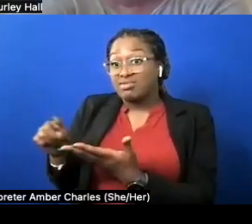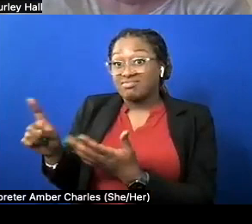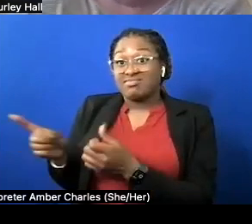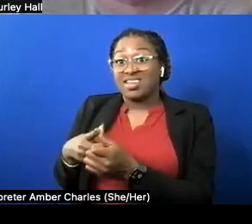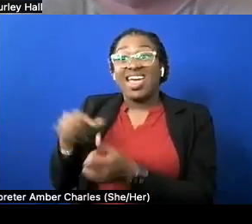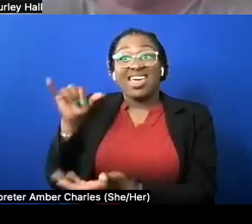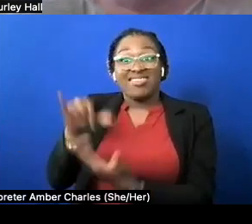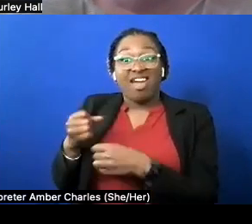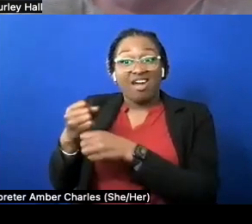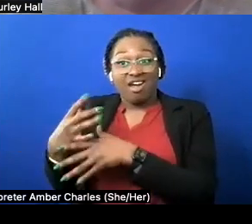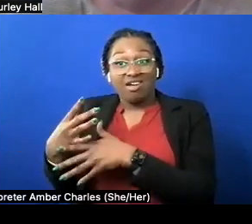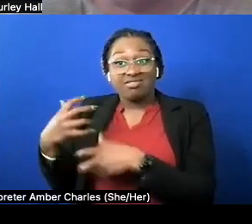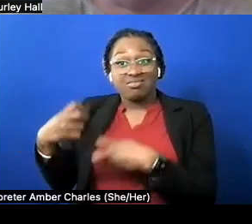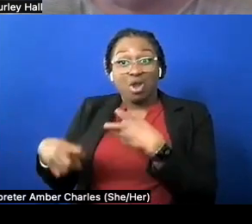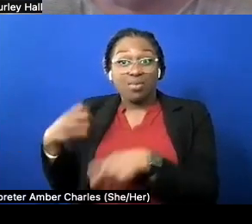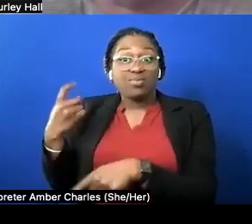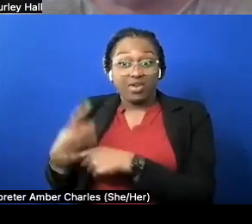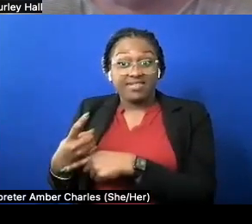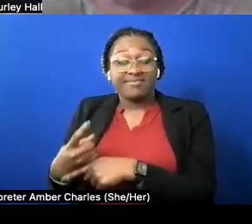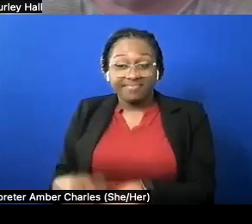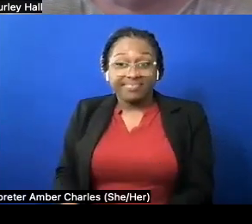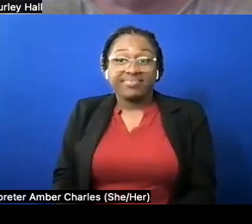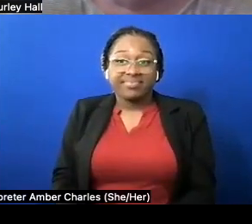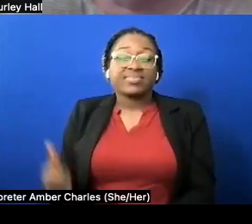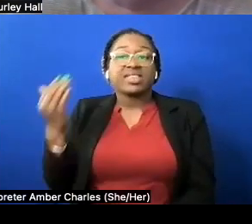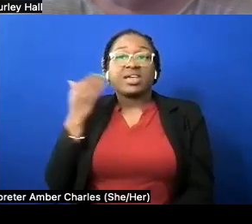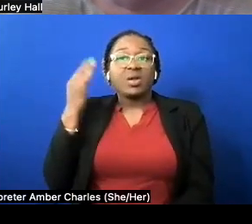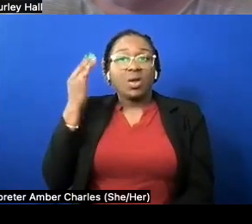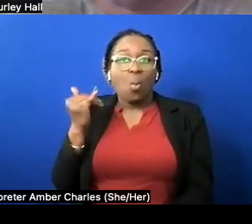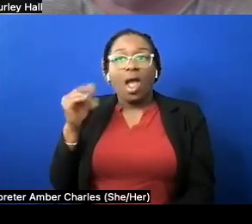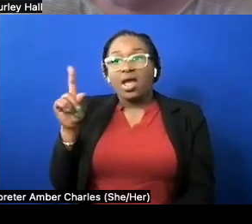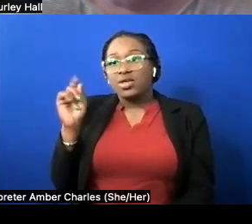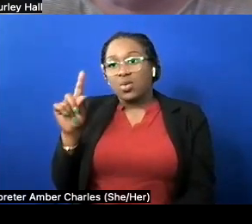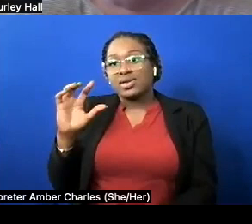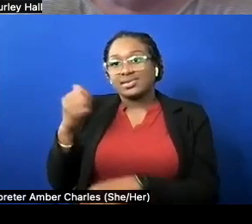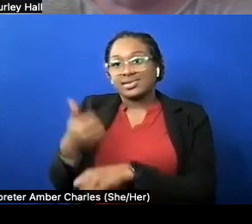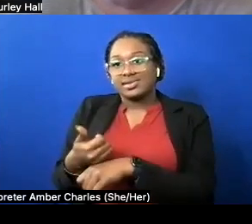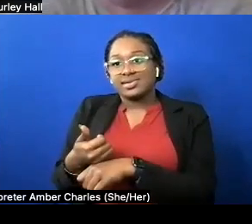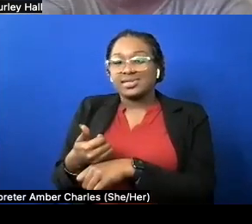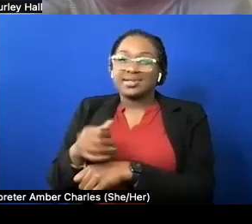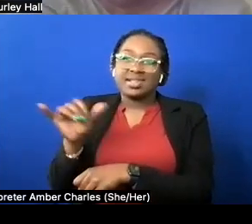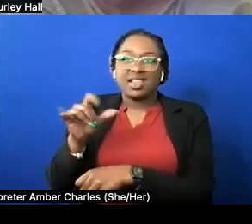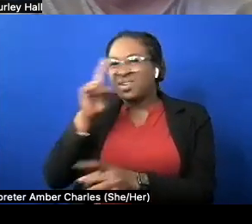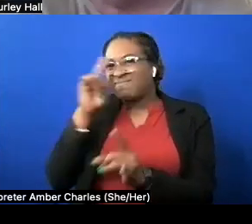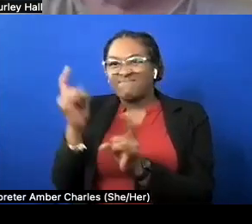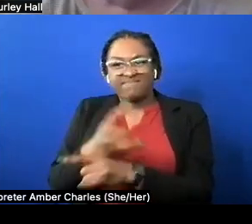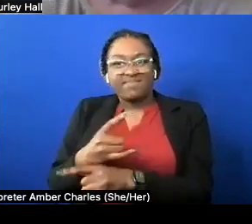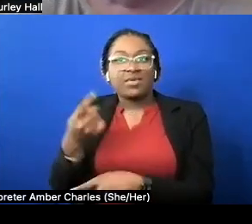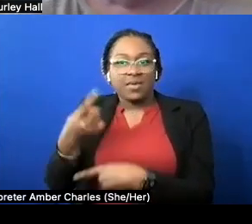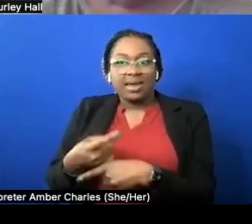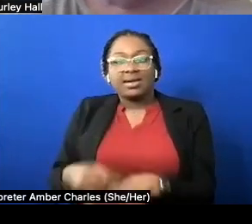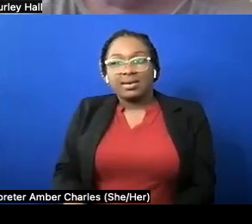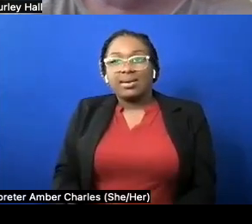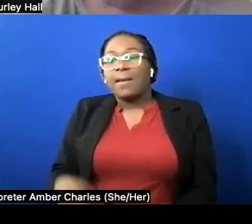problematic. And so I know why this question was phrased in this way, because it's kind of facetious, right? Black